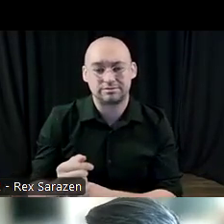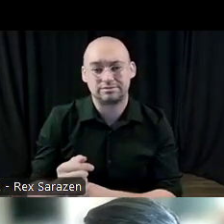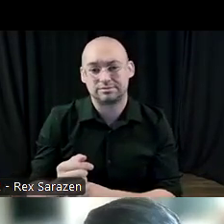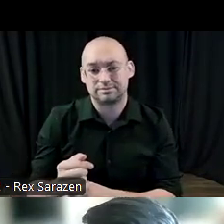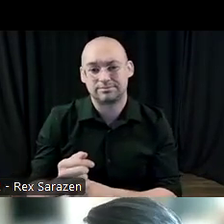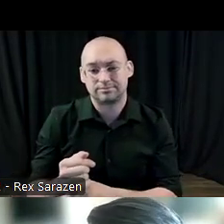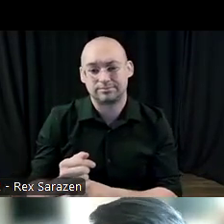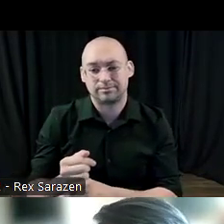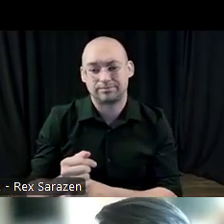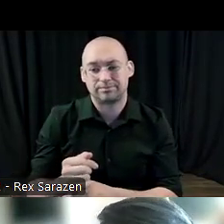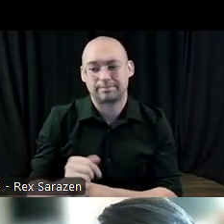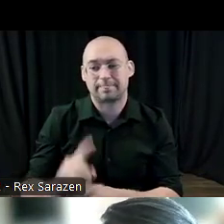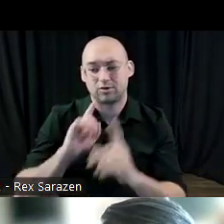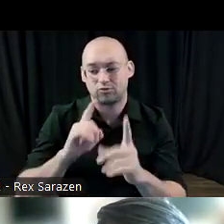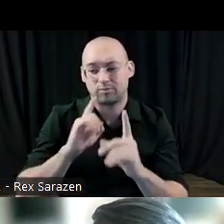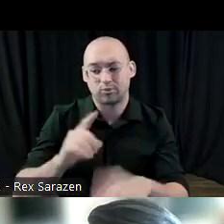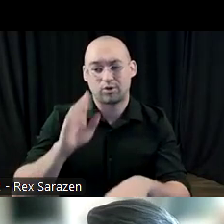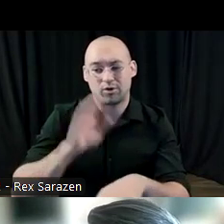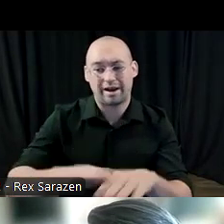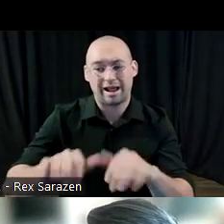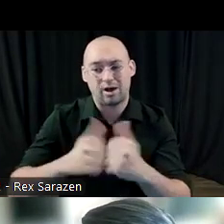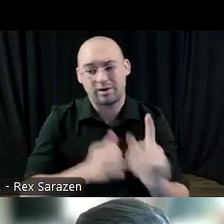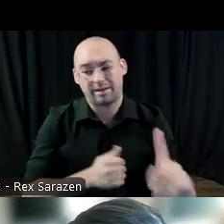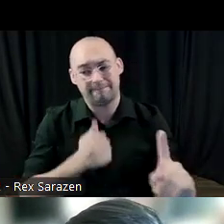And also to report on how this is impacting